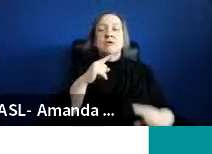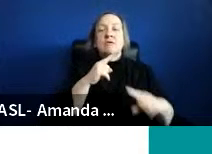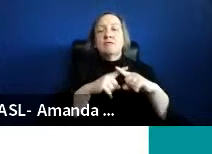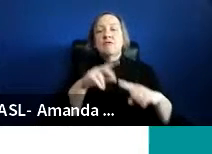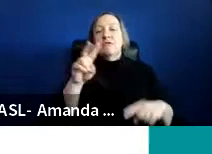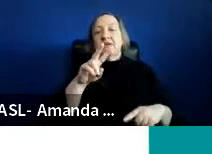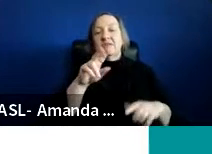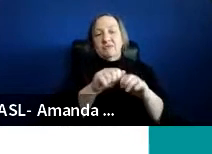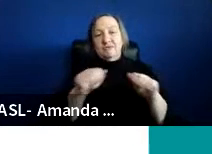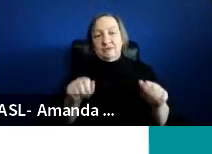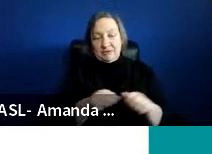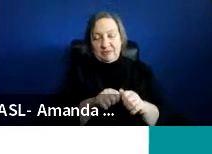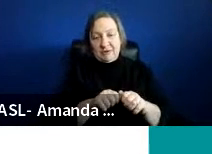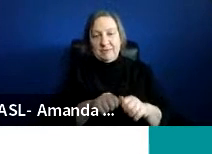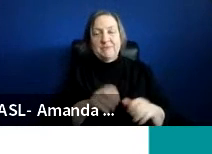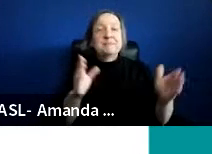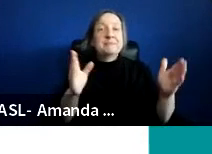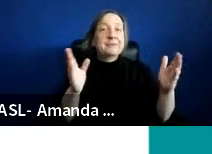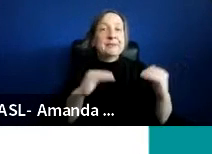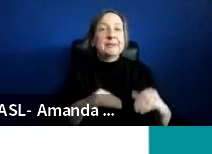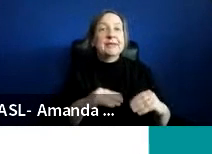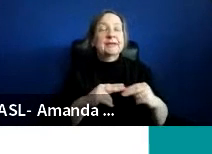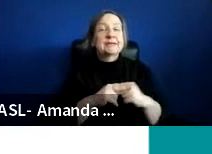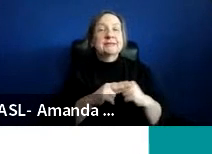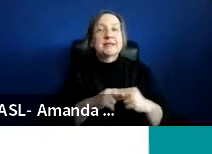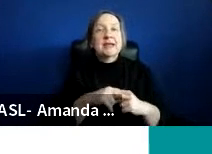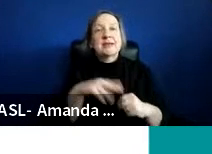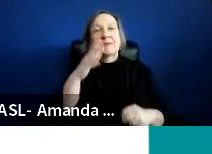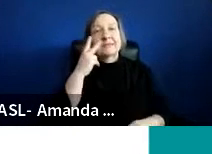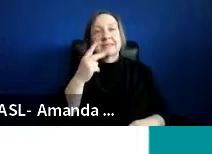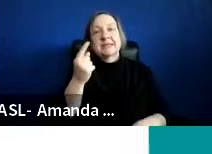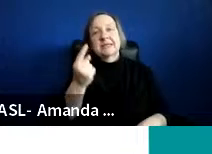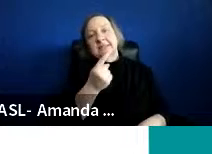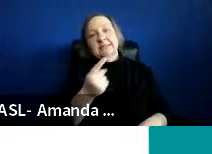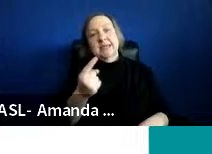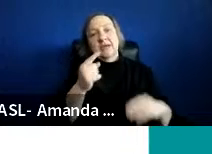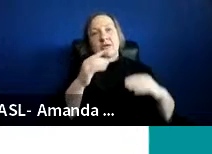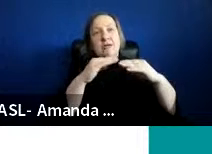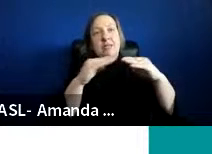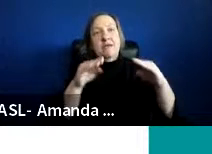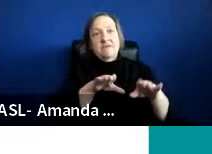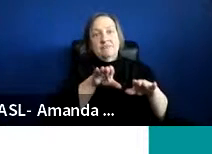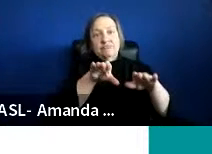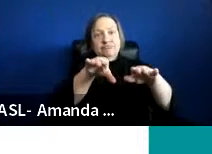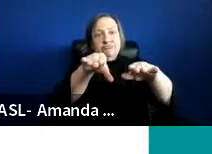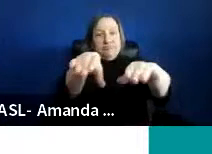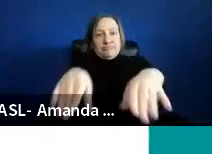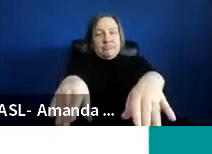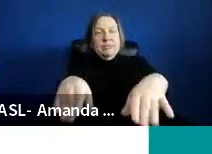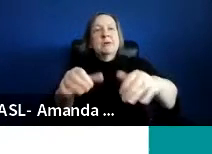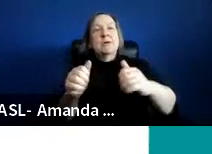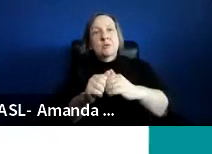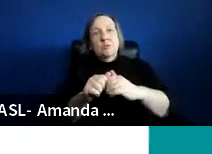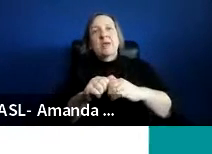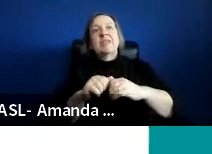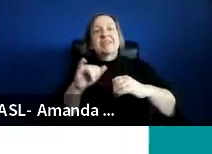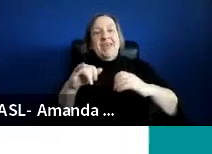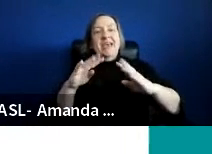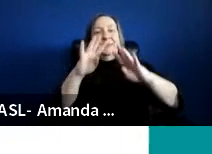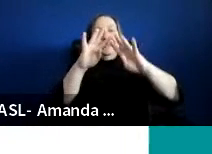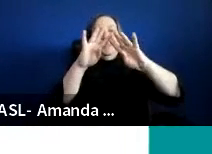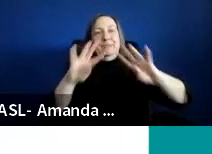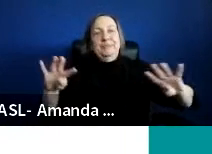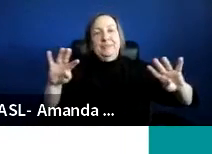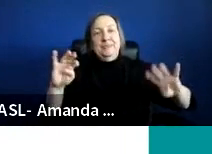In next slide, we'll see the single level bridge configuration with extra dosed again as an